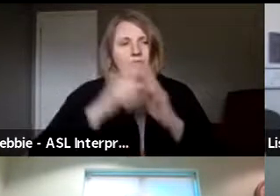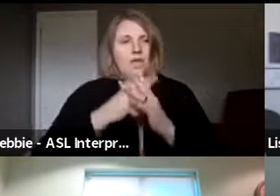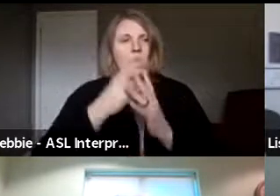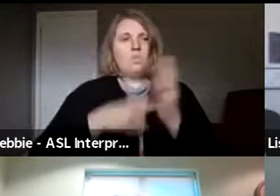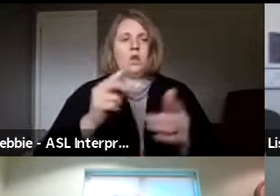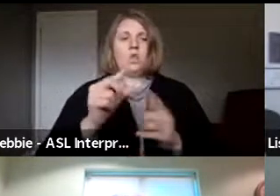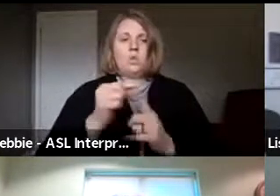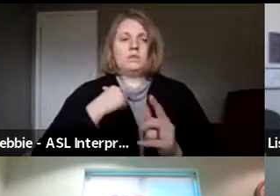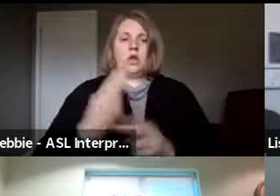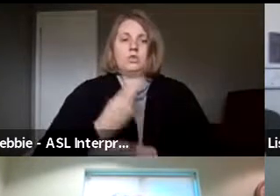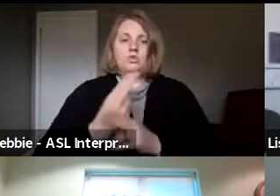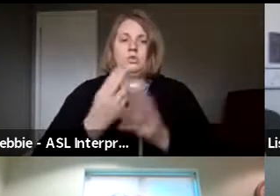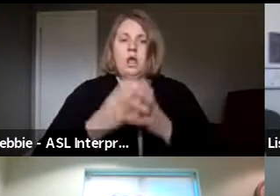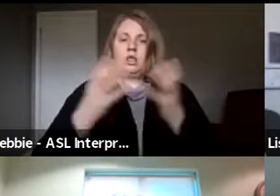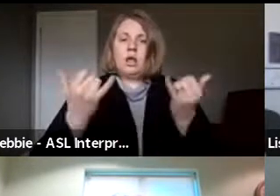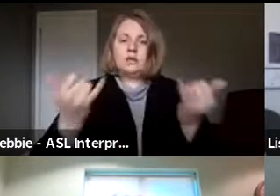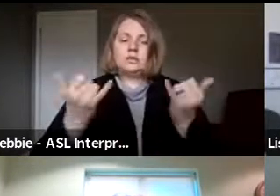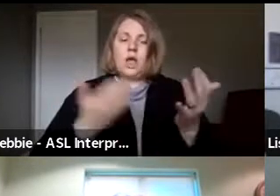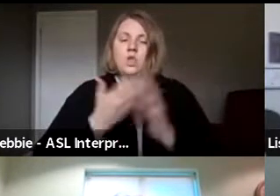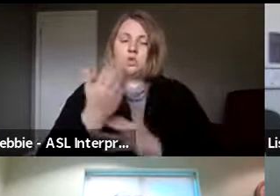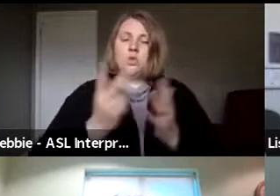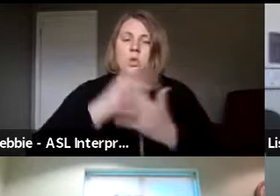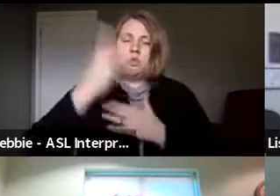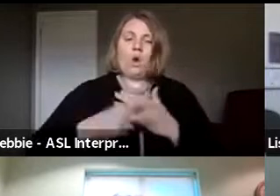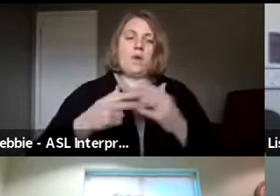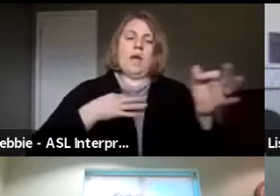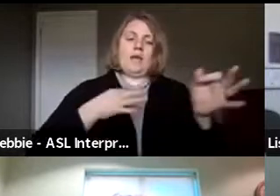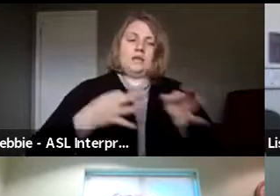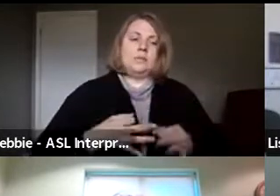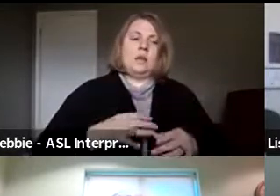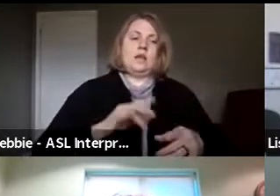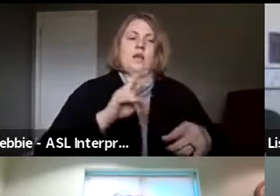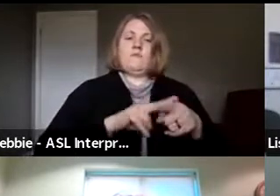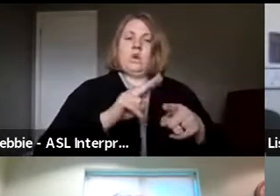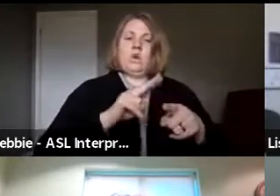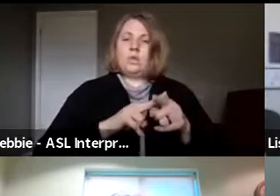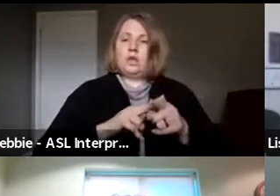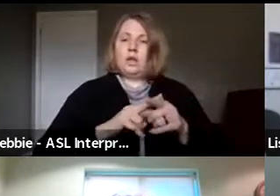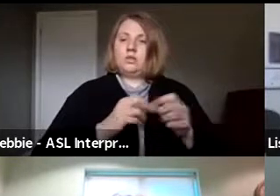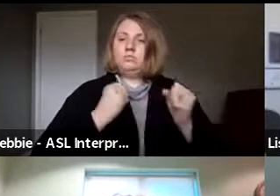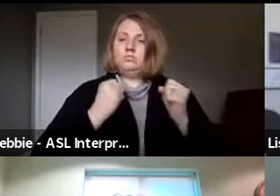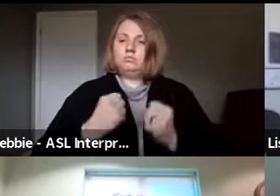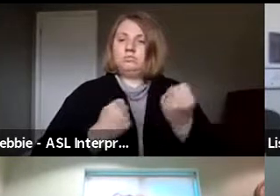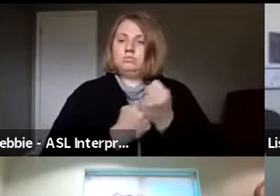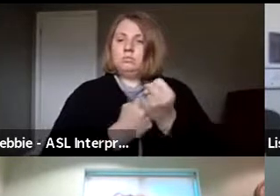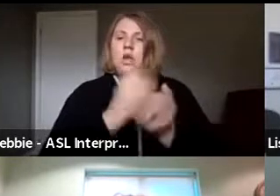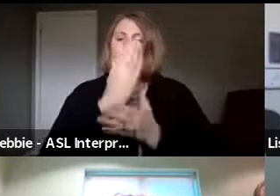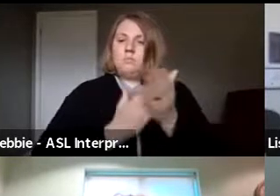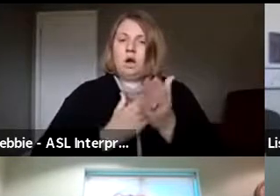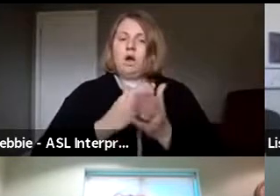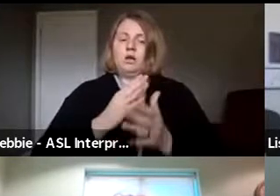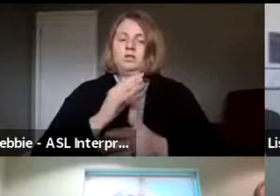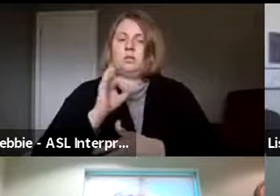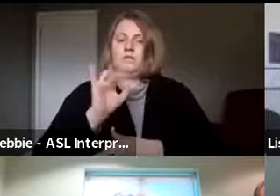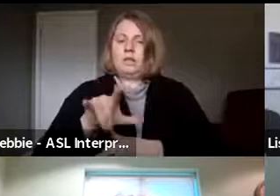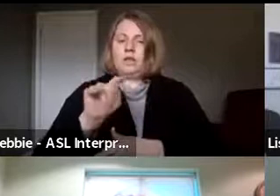the program, and how can I just explain them to the kids at the beginning. Vocabulary building is part of literacy, and 1 or 2